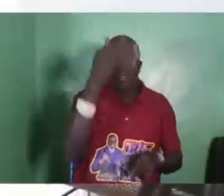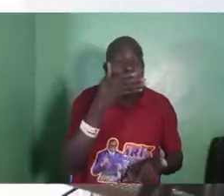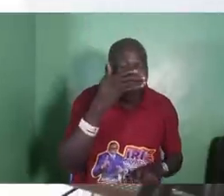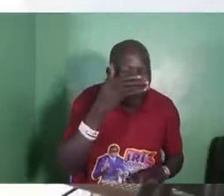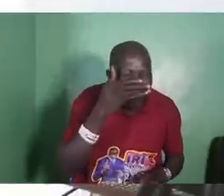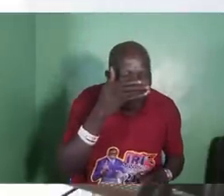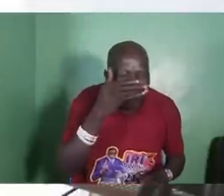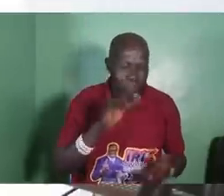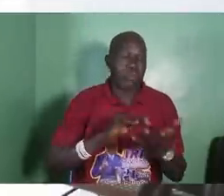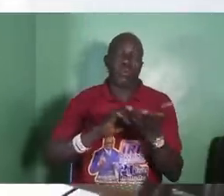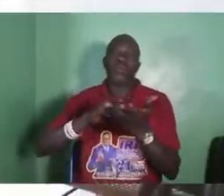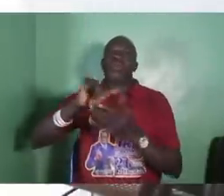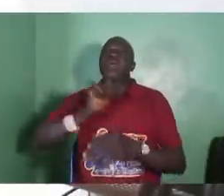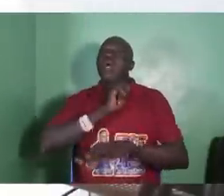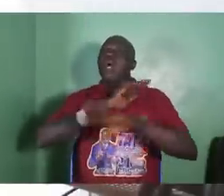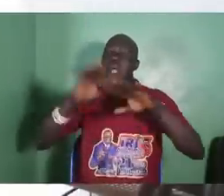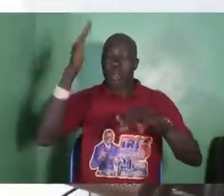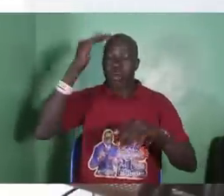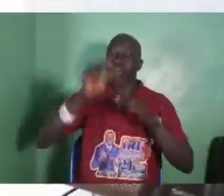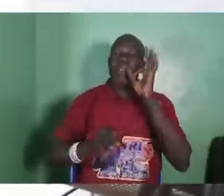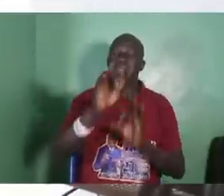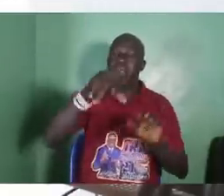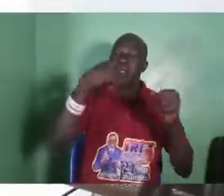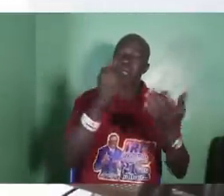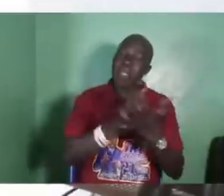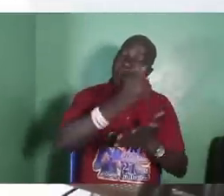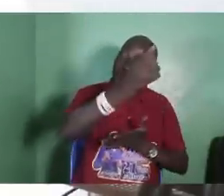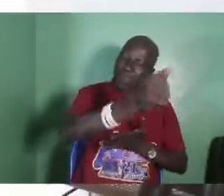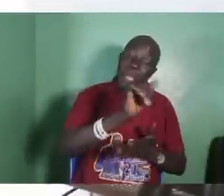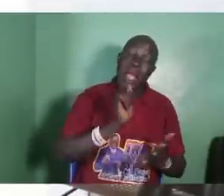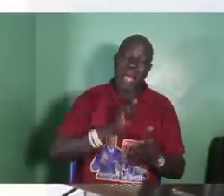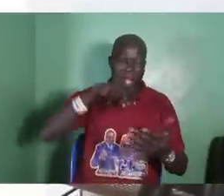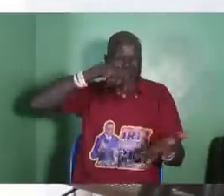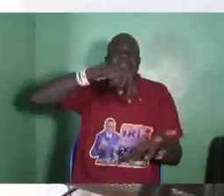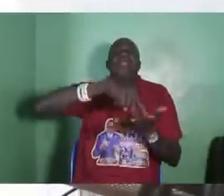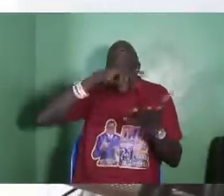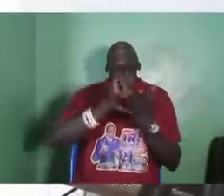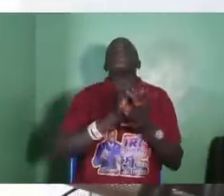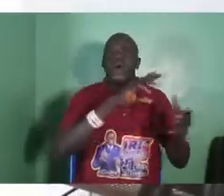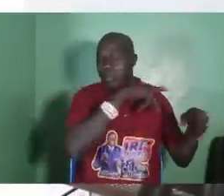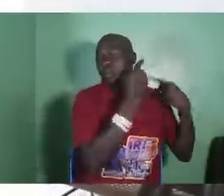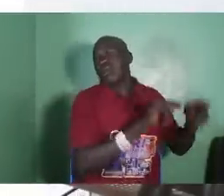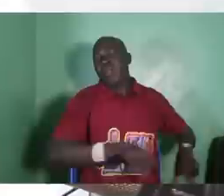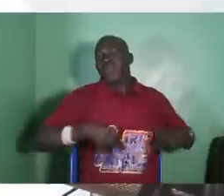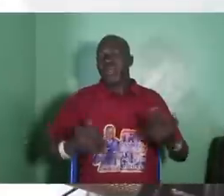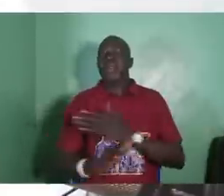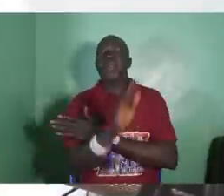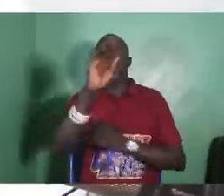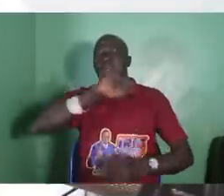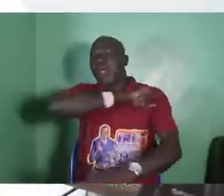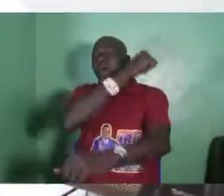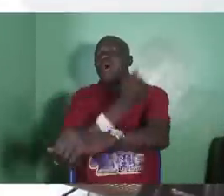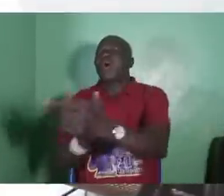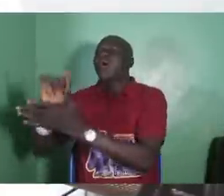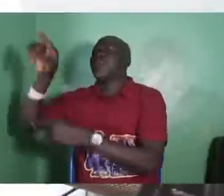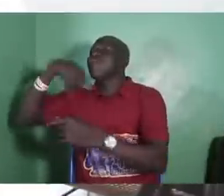but you not perceive glory me mo boya wa le sami I don't know if you can say me mo duro bi kolorun ala I said that oracle of the living God a so tell